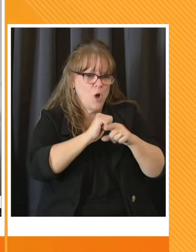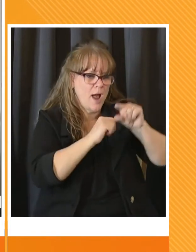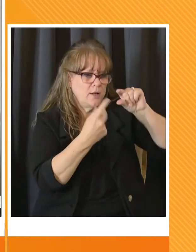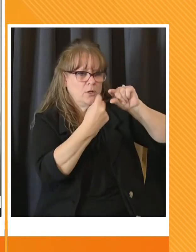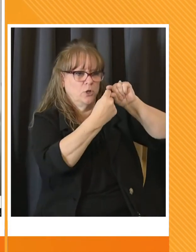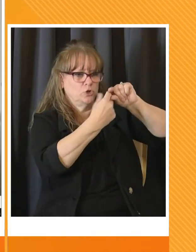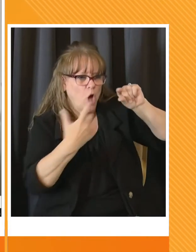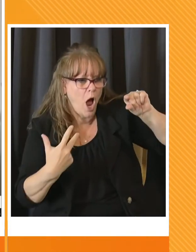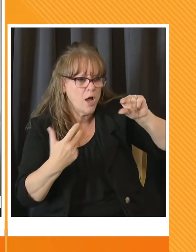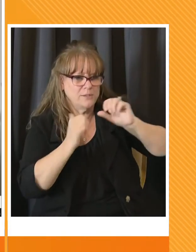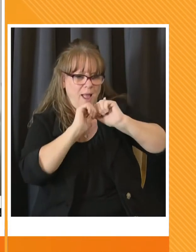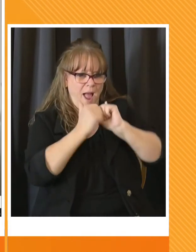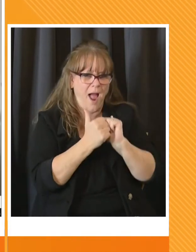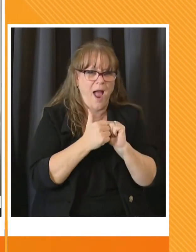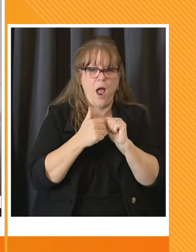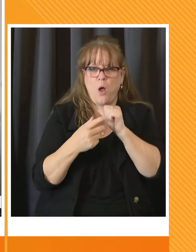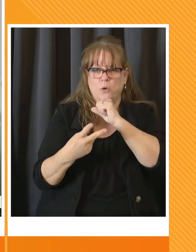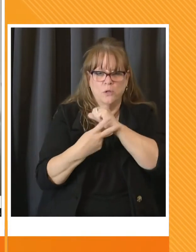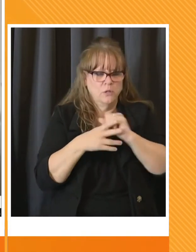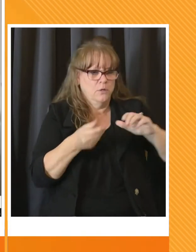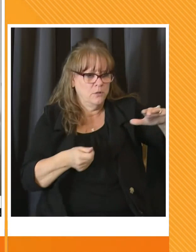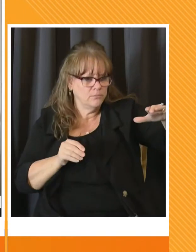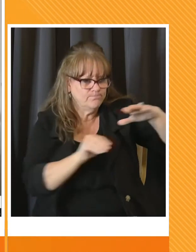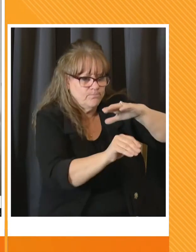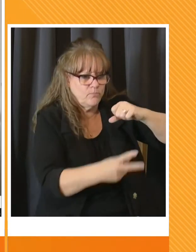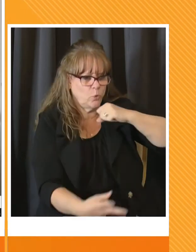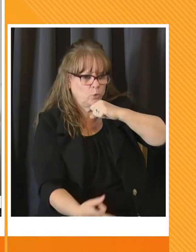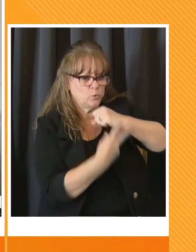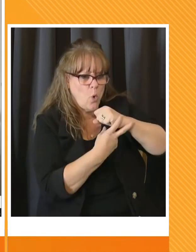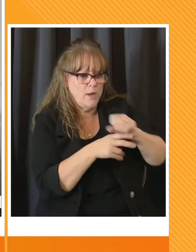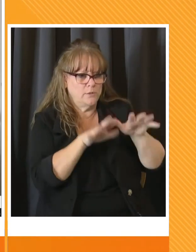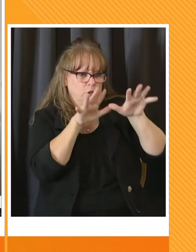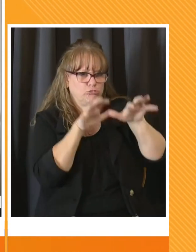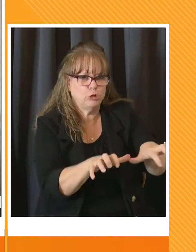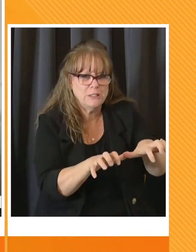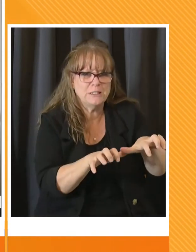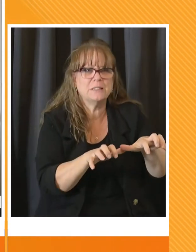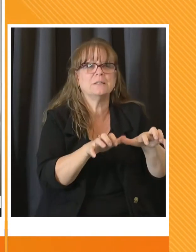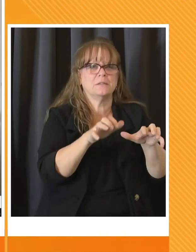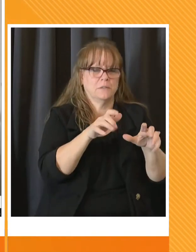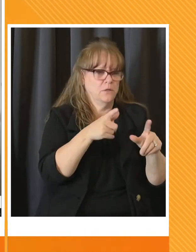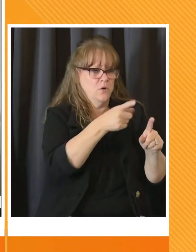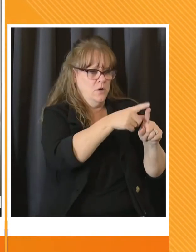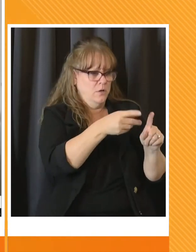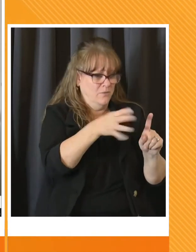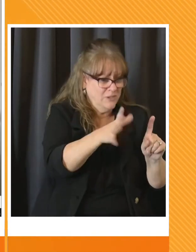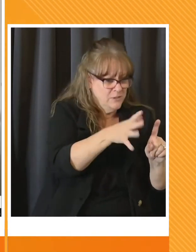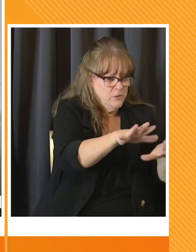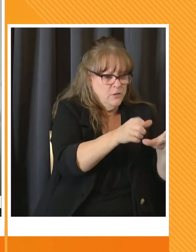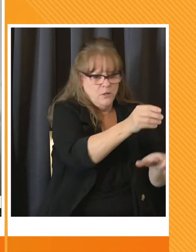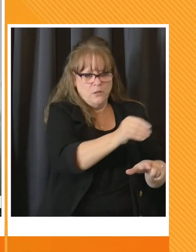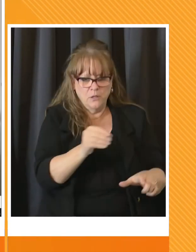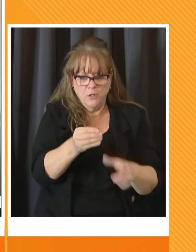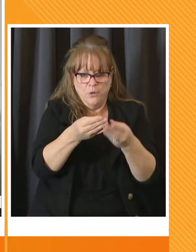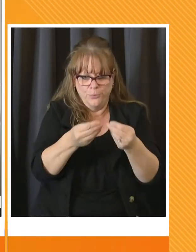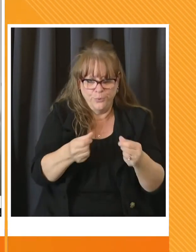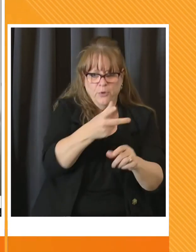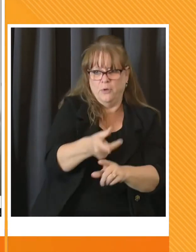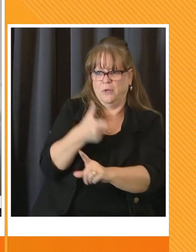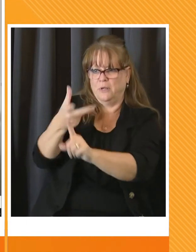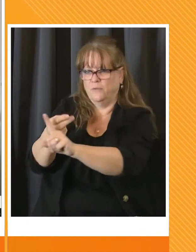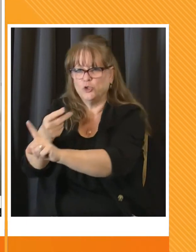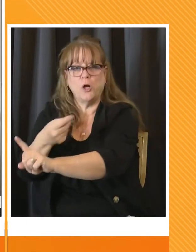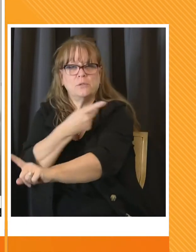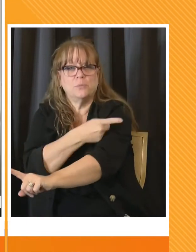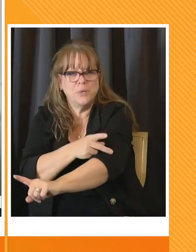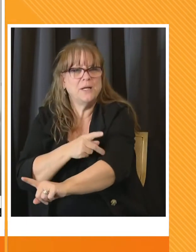a patient. The vaccine lands, it's transported. We have the cold chain to manage, meaning the different the different temperatures that both